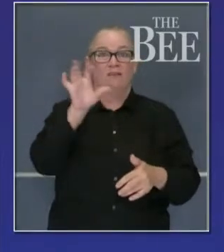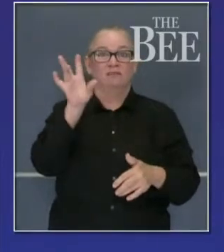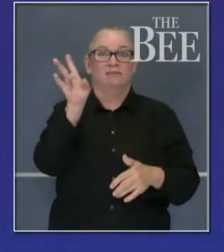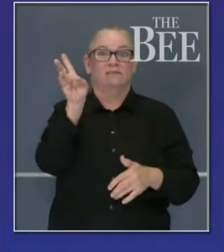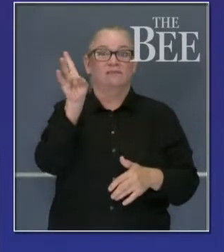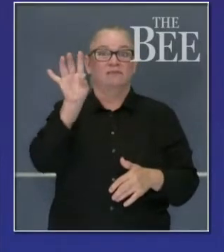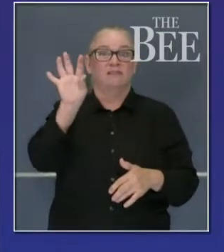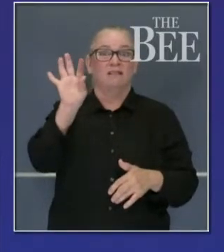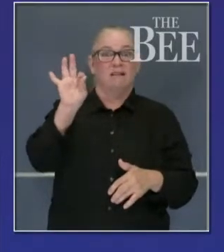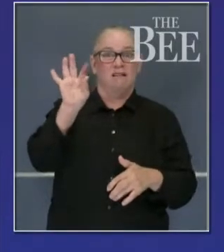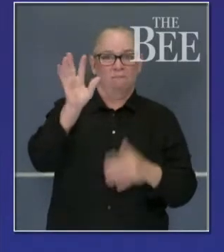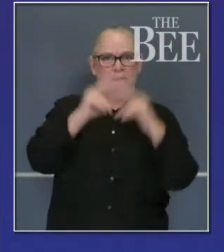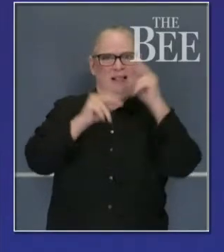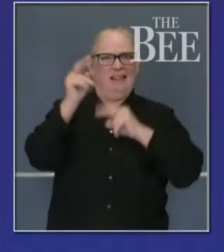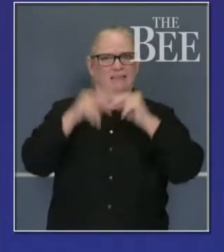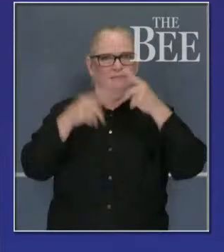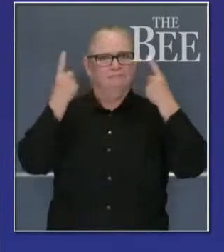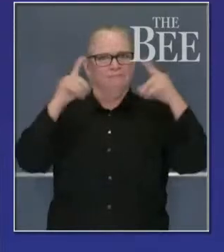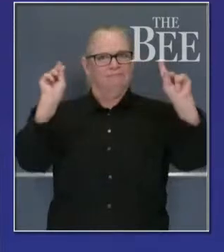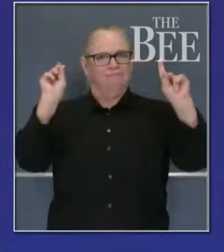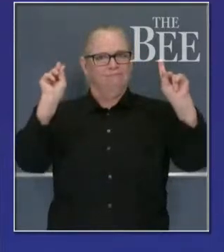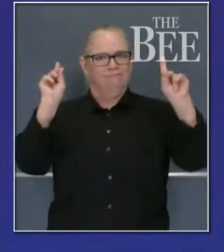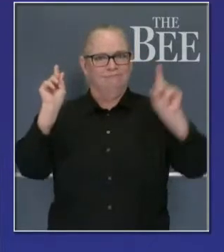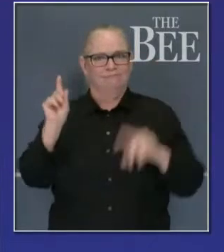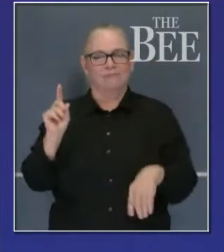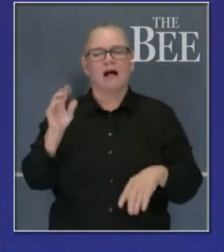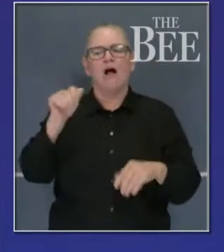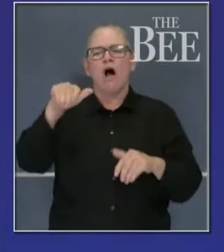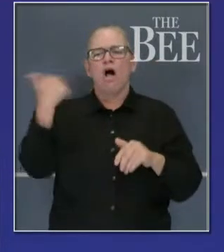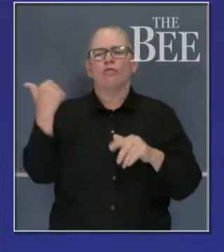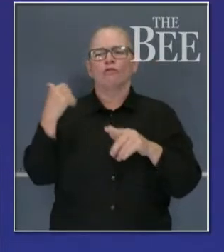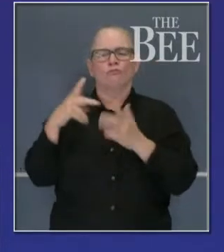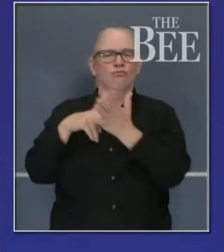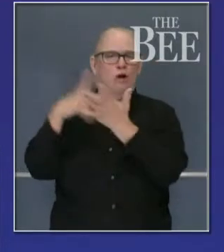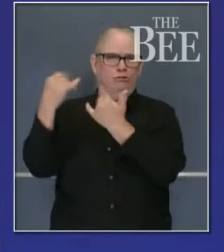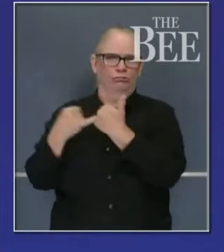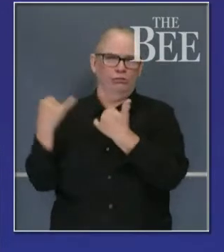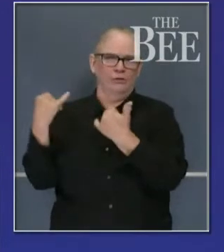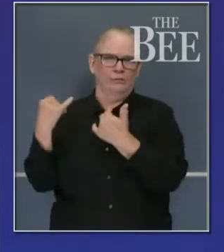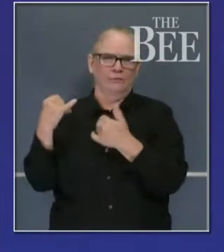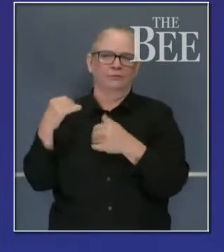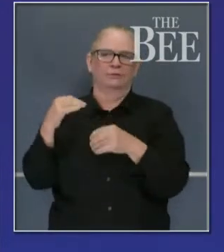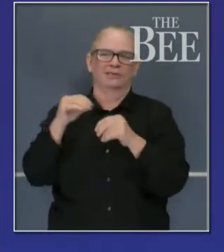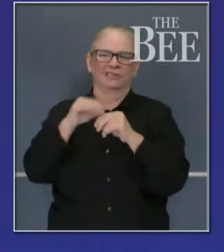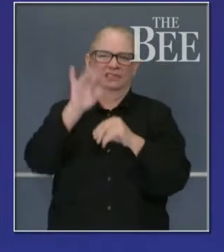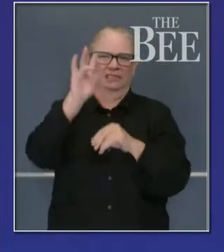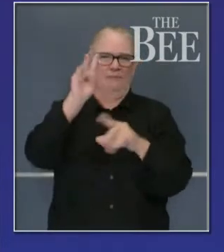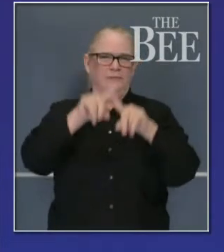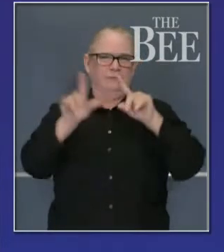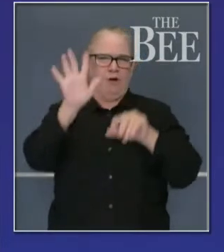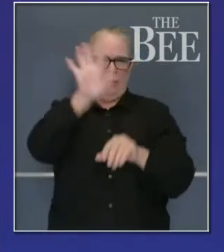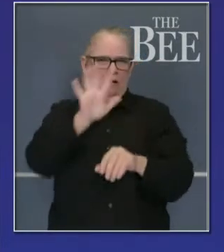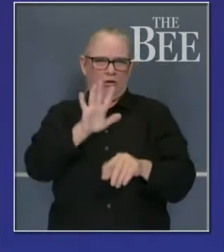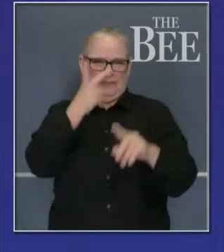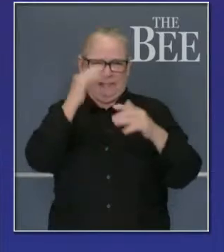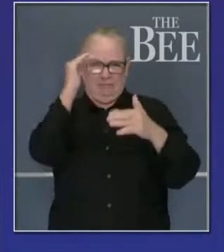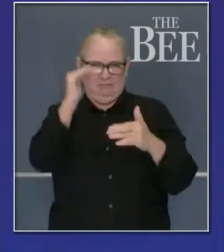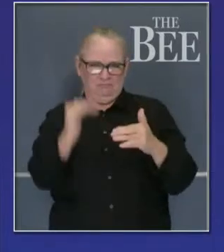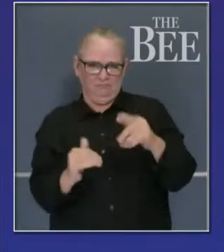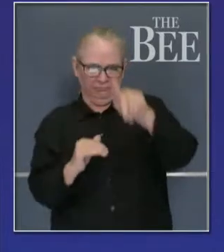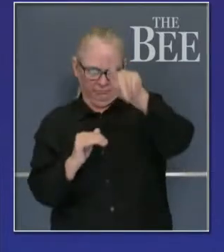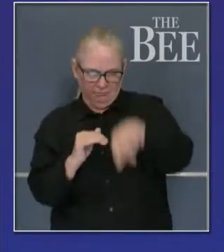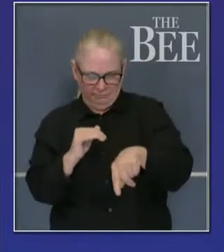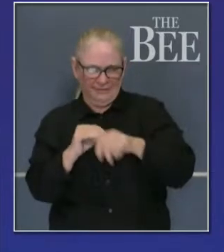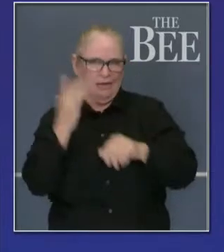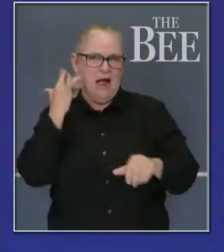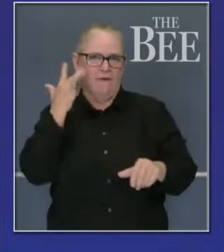10 different projects across 7 jurisdictions in this state. The reason I highlight these jurisdictions is that a number of them